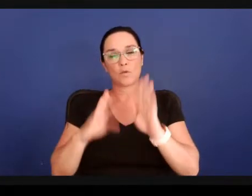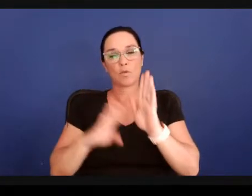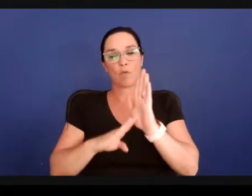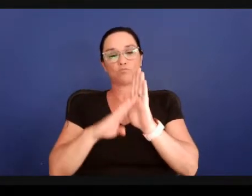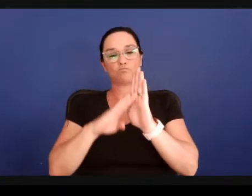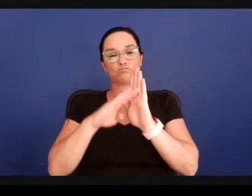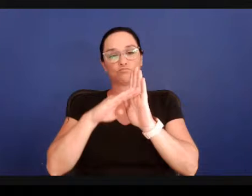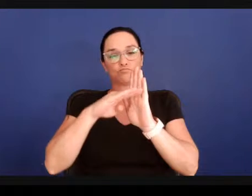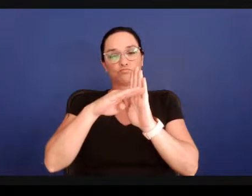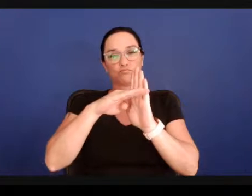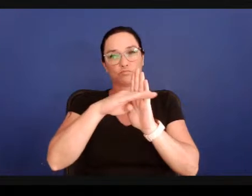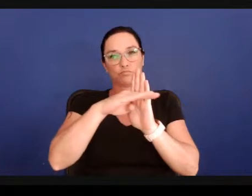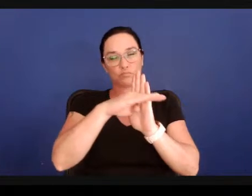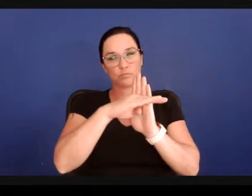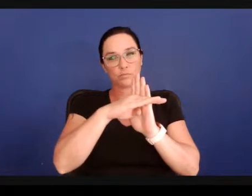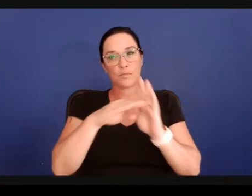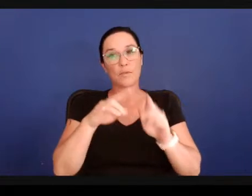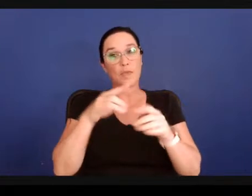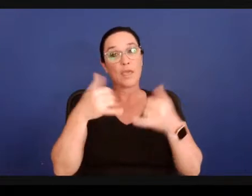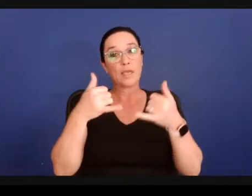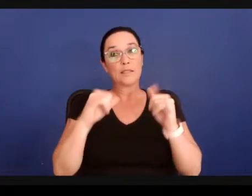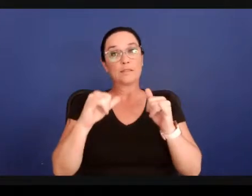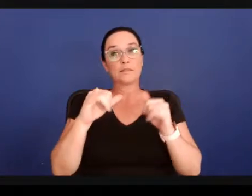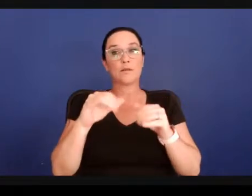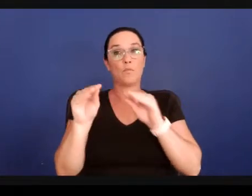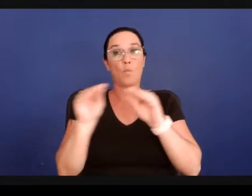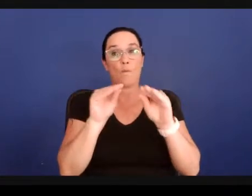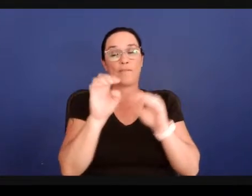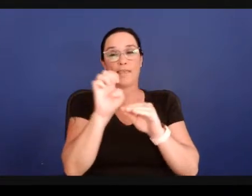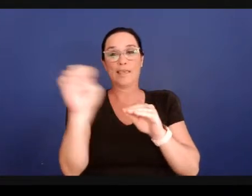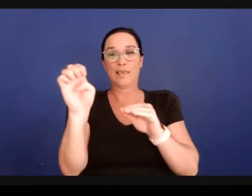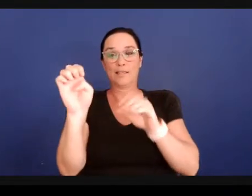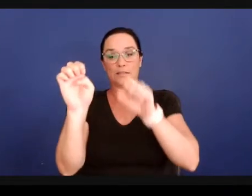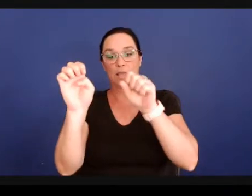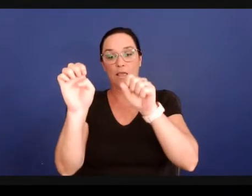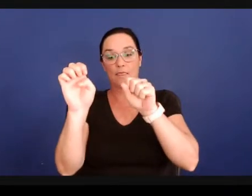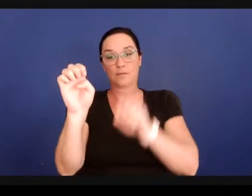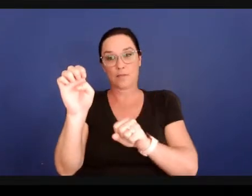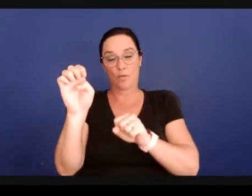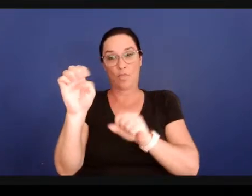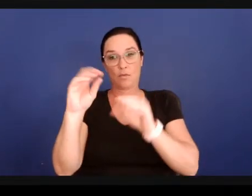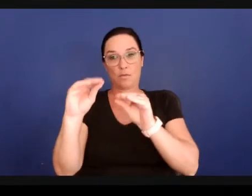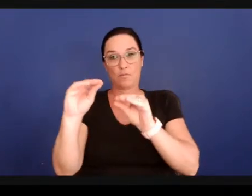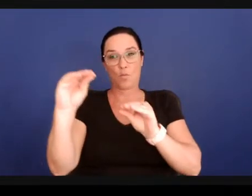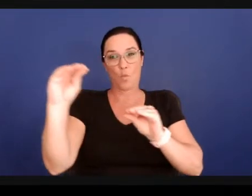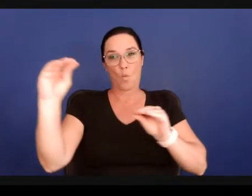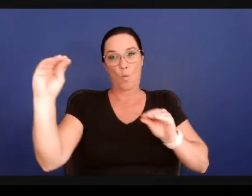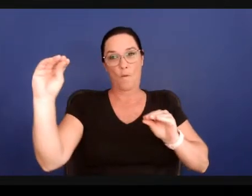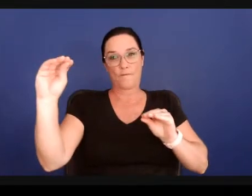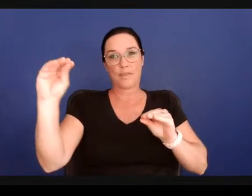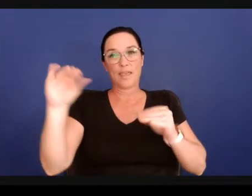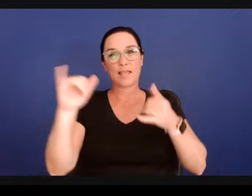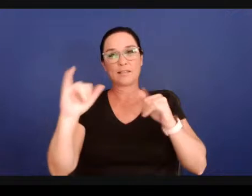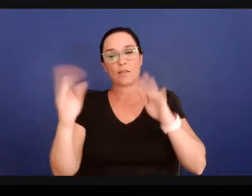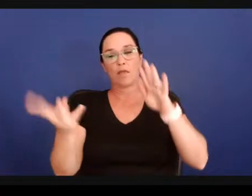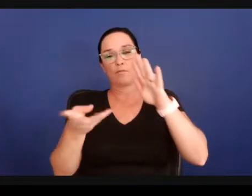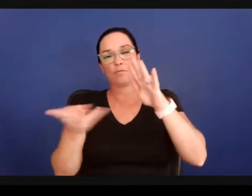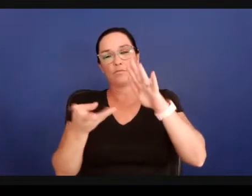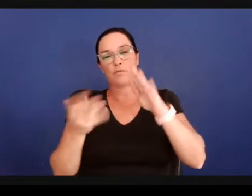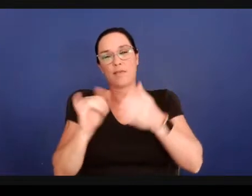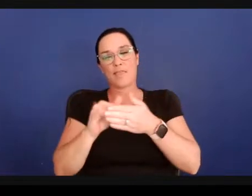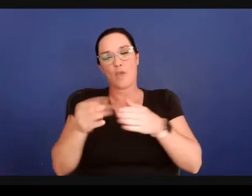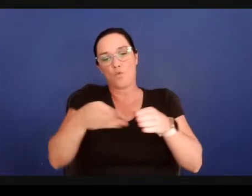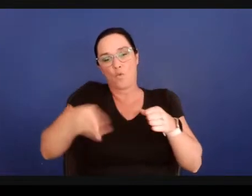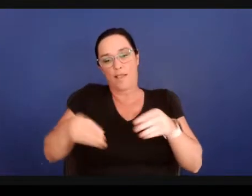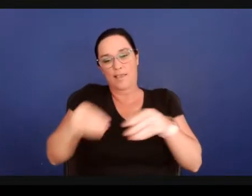of moving to the east and to the south here, suggesting magma is still filling that crack system further away from the summit of the